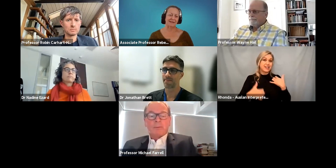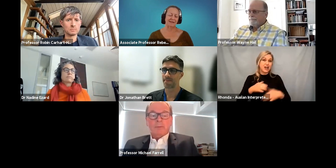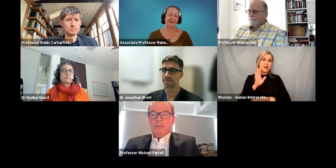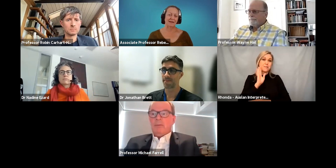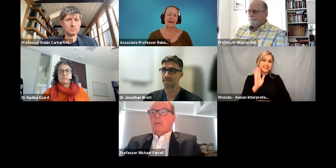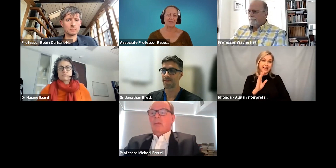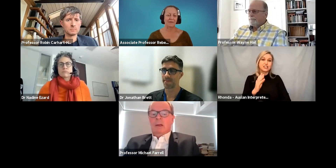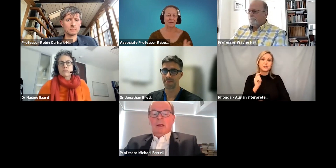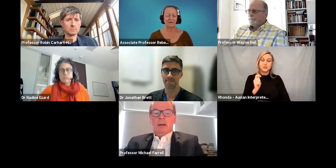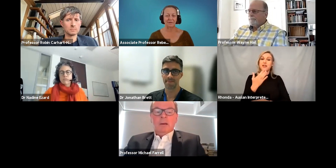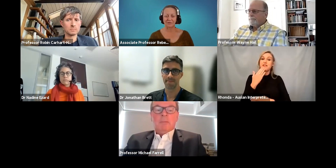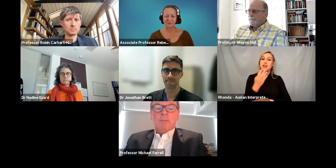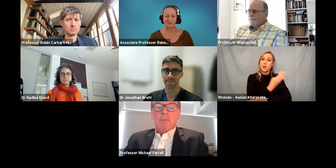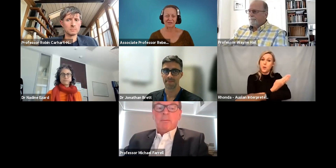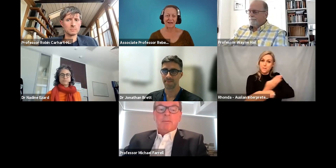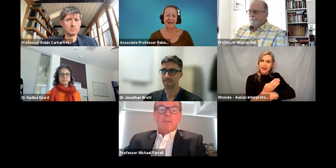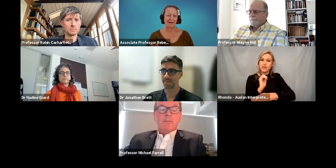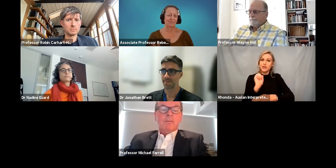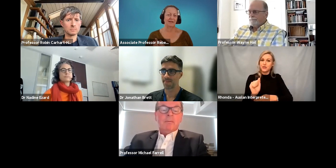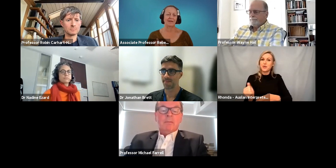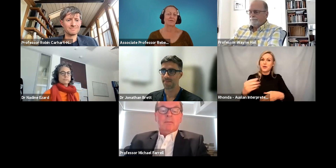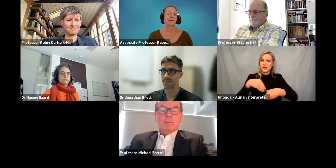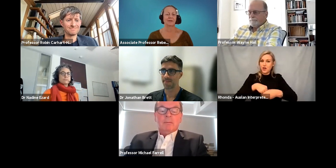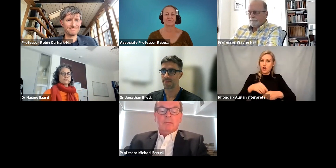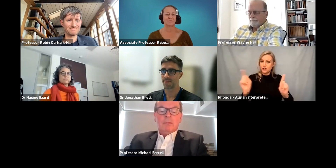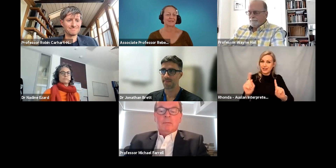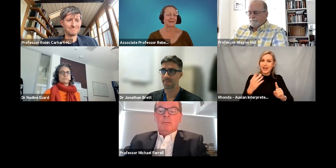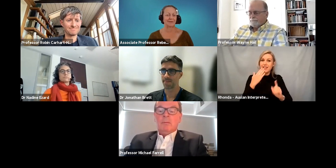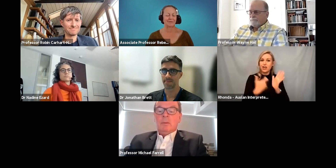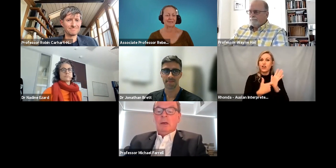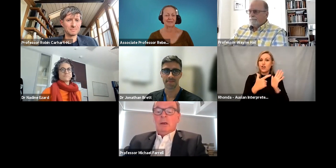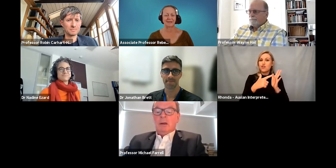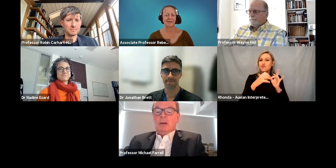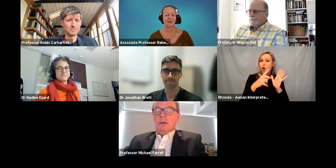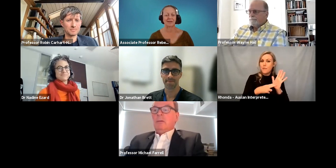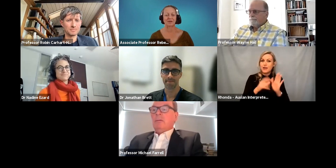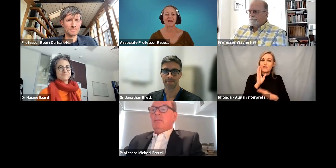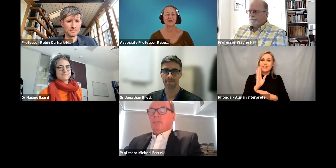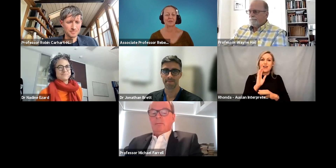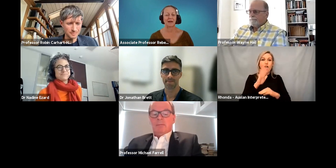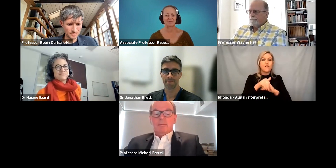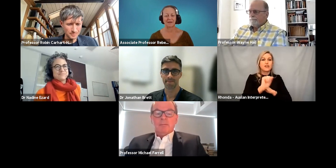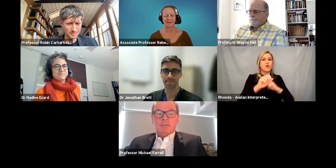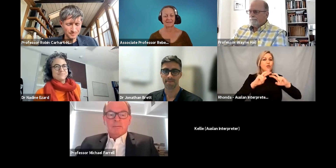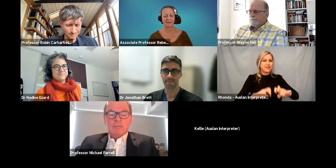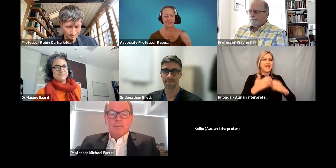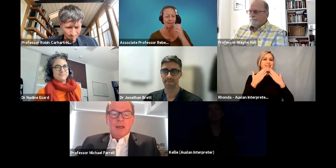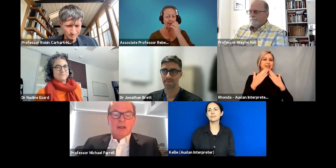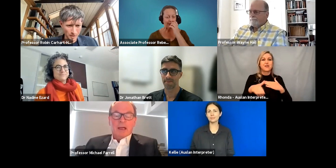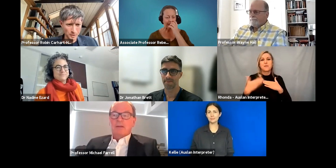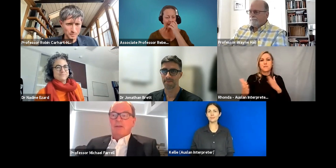I'd just like to thank the panel for your contribution today, and particularly for Robin for presenting on your research. Thank you very much. I'll hand over to Michael now.